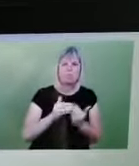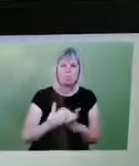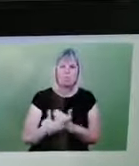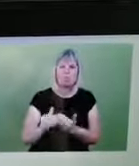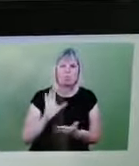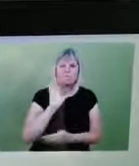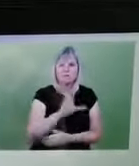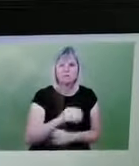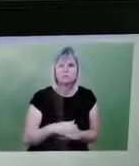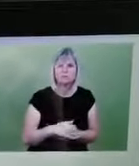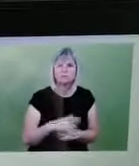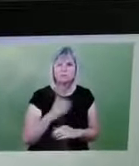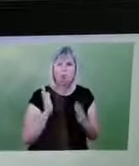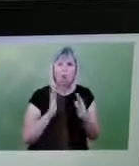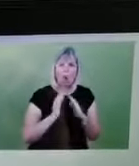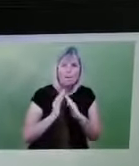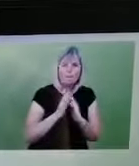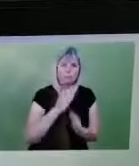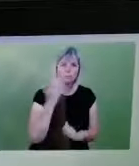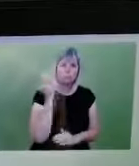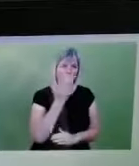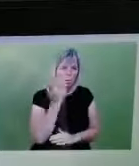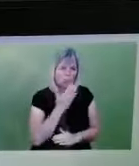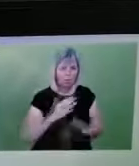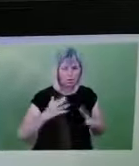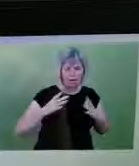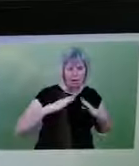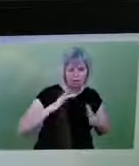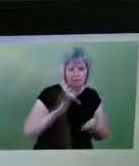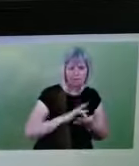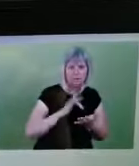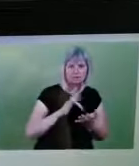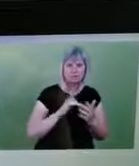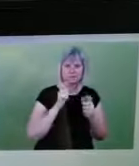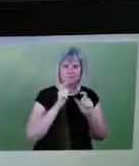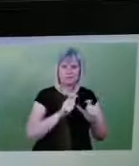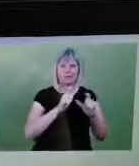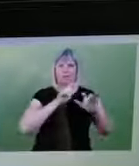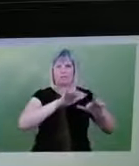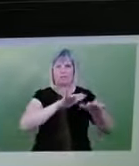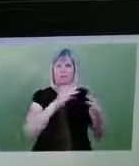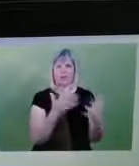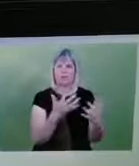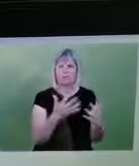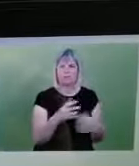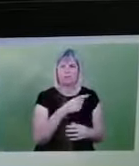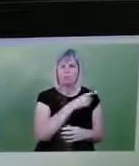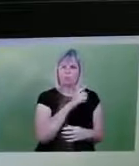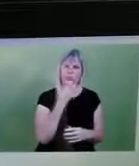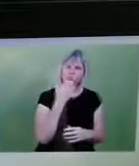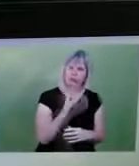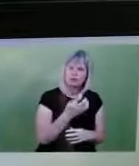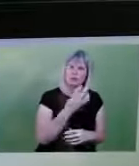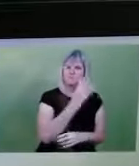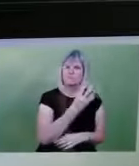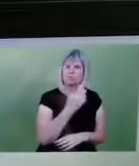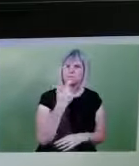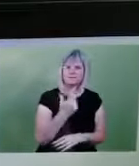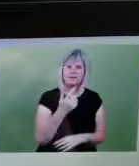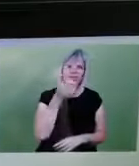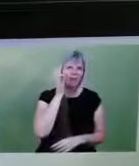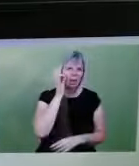by the council still stand as a testimony to that struggle. Those brave 47 Labour councillors were eventually removed from office by unelected